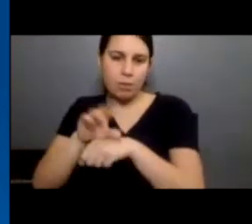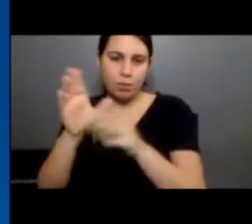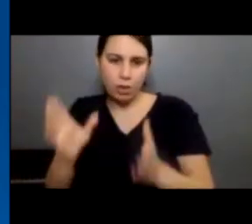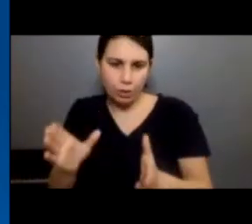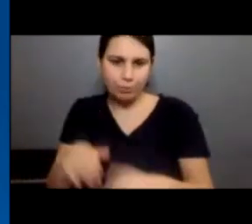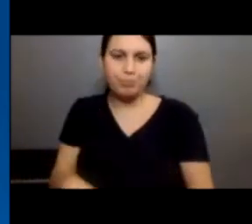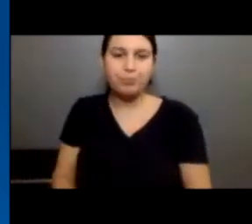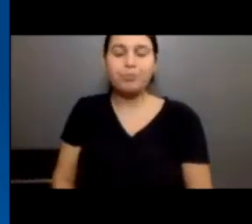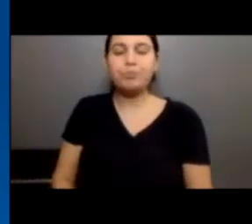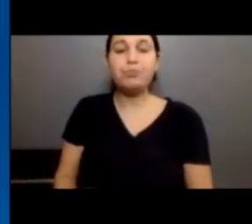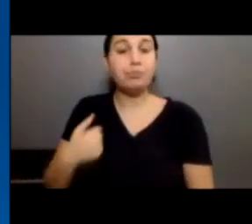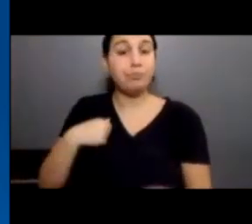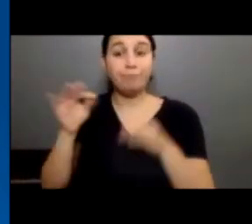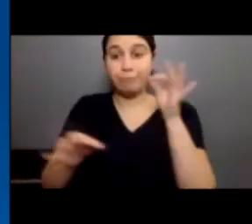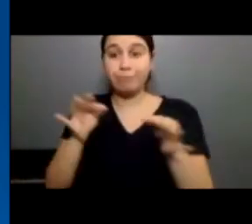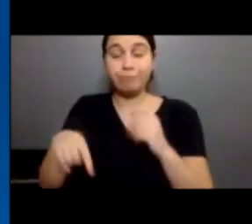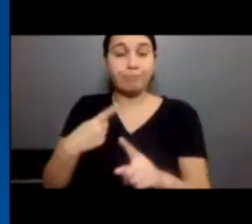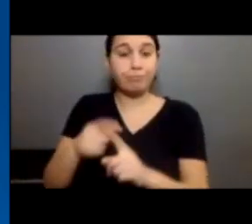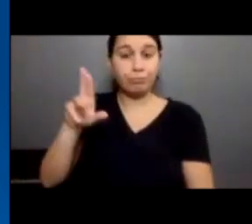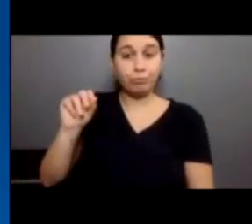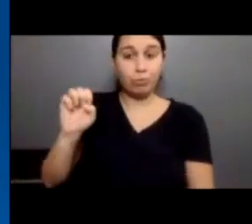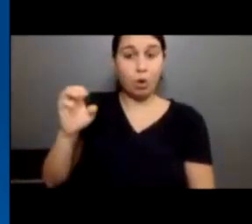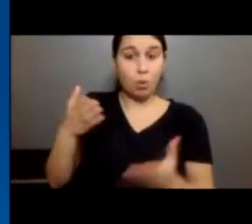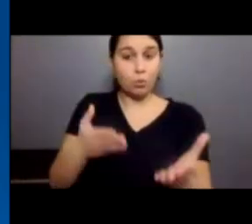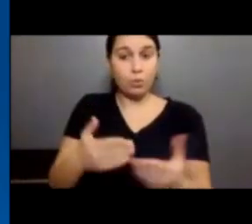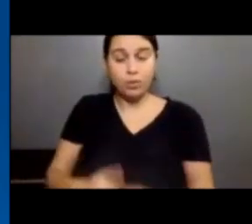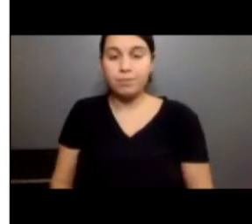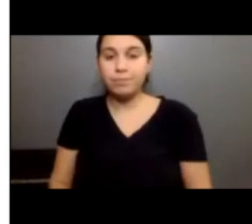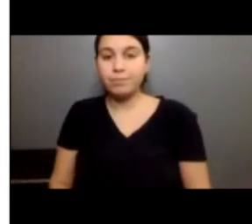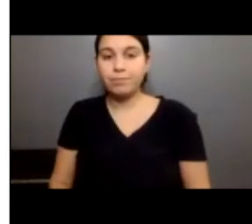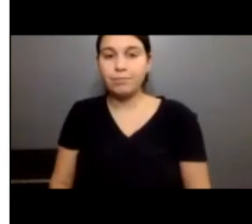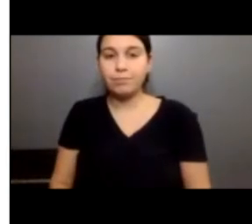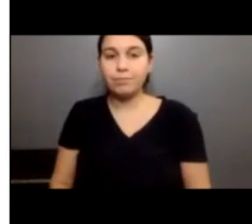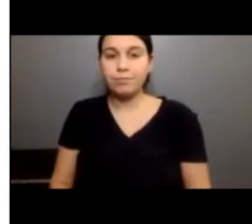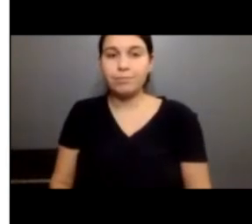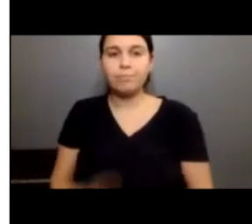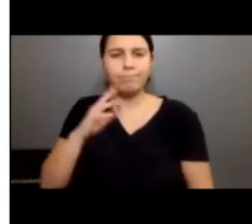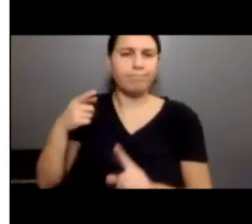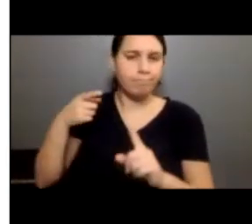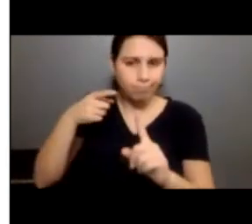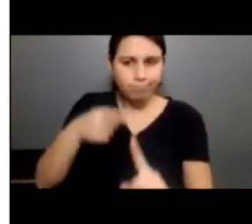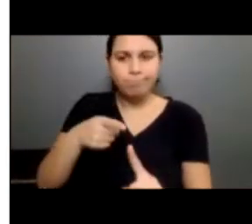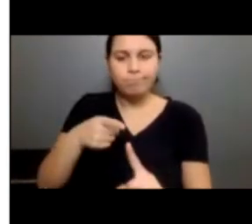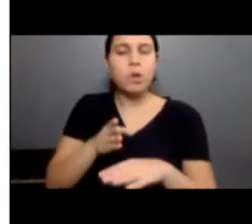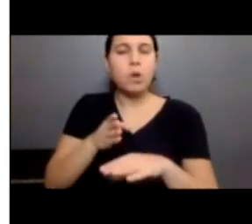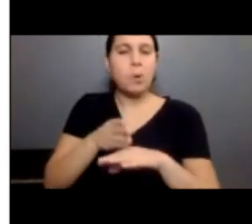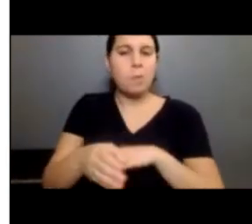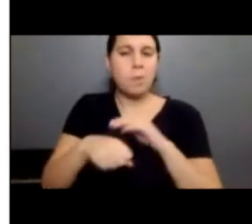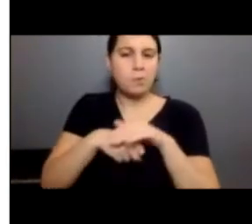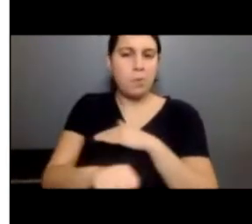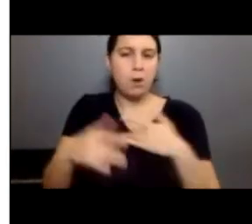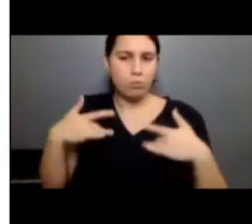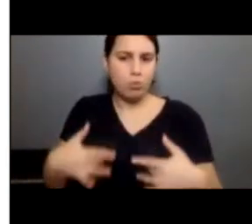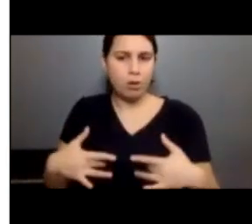speaking to you about ROSE program today. The ROSE program targets postpartum depressions, which is a